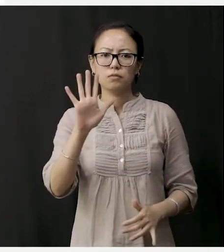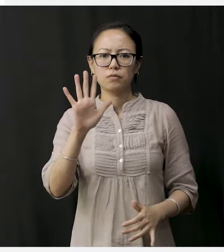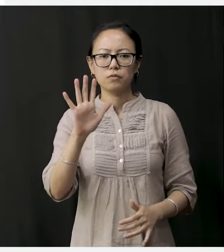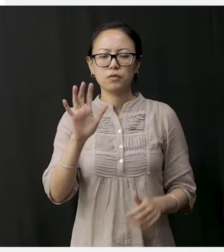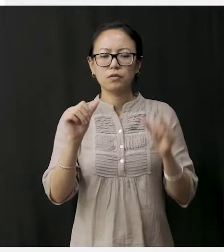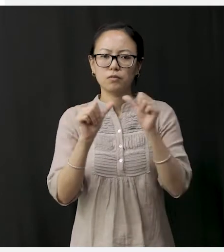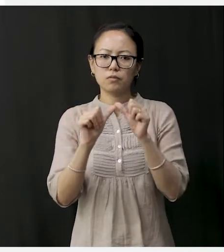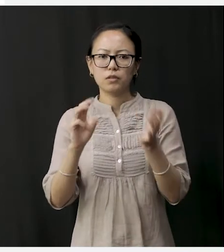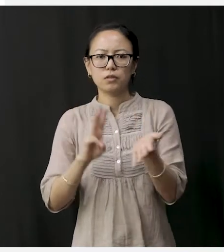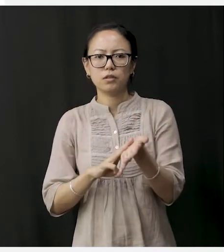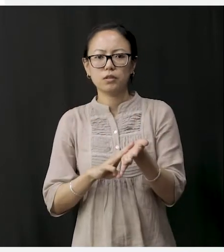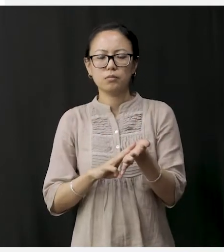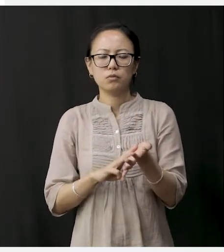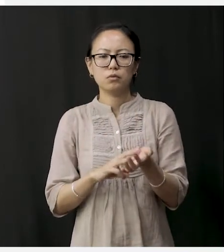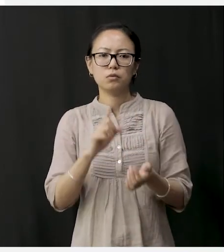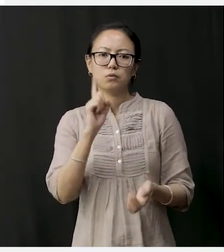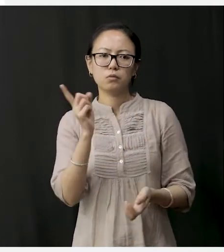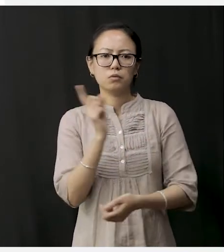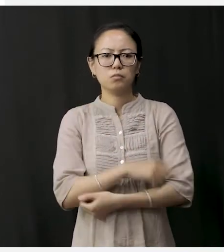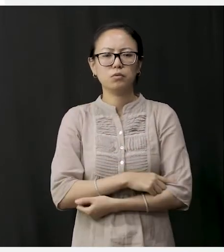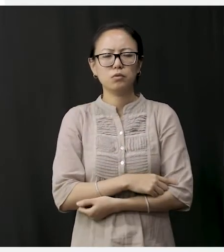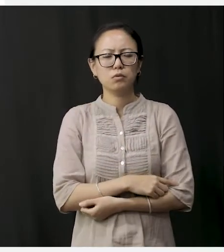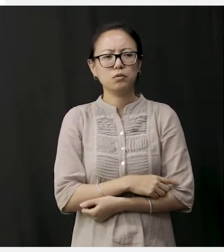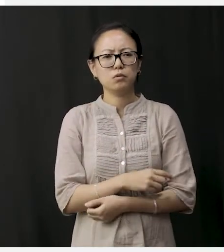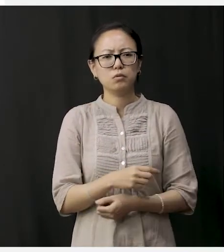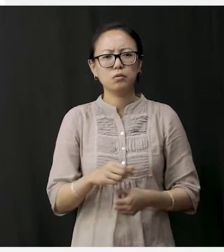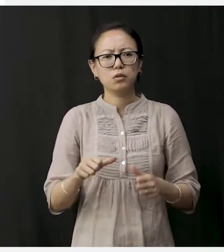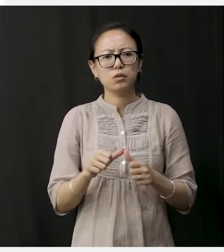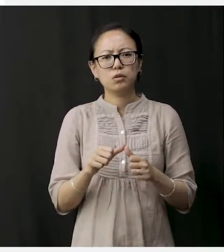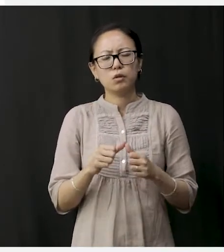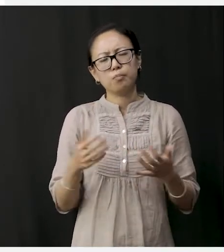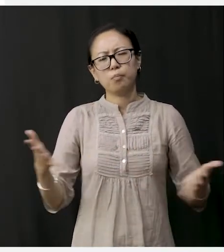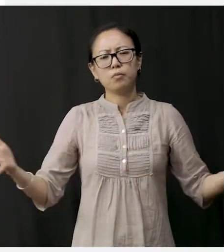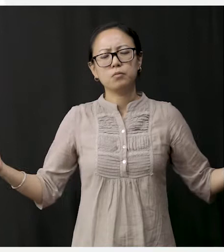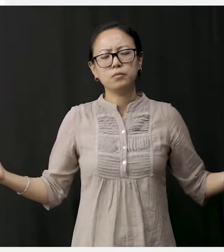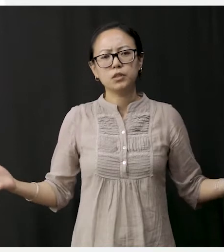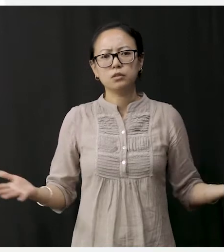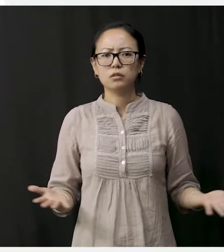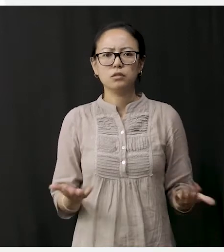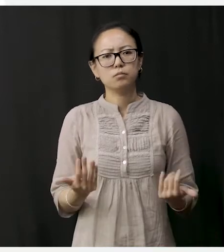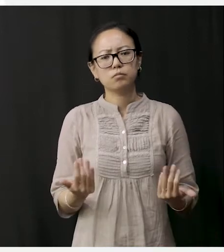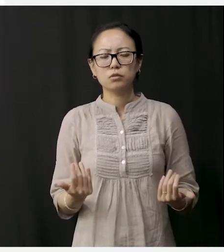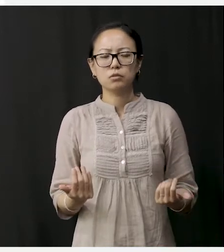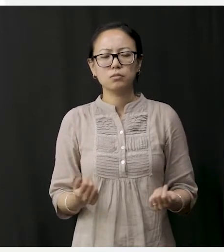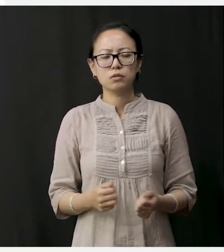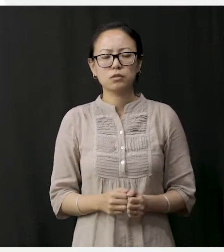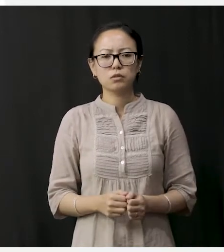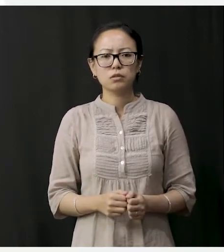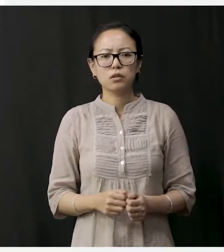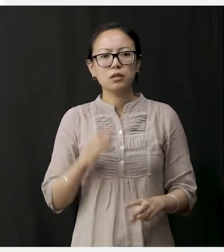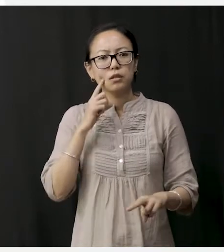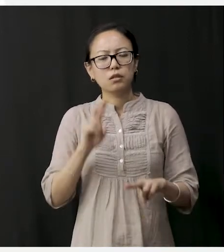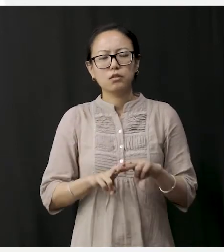things in one single day, all right? I don't know whether you wake up at 5:30, but it would be so good if you can also wake